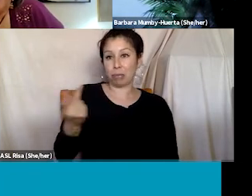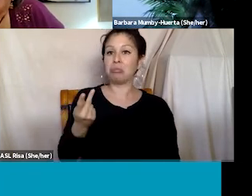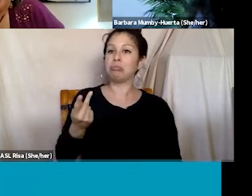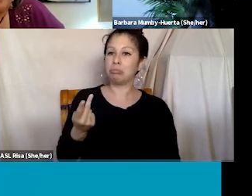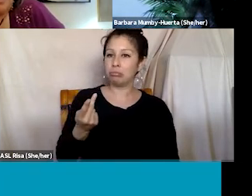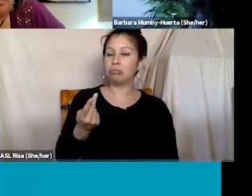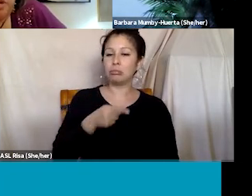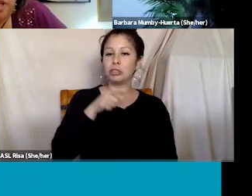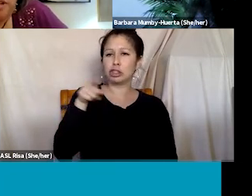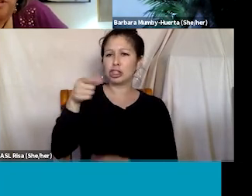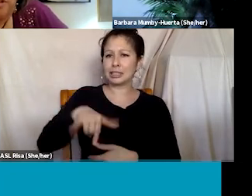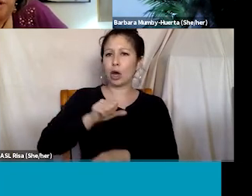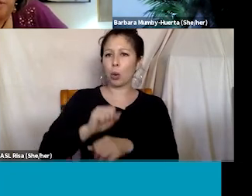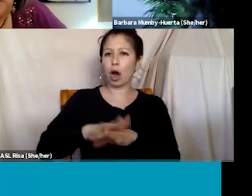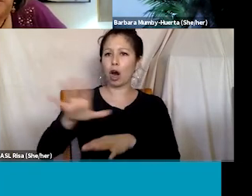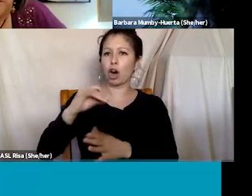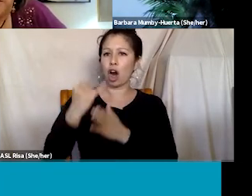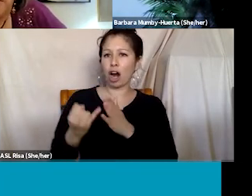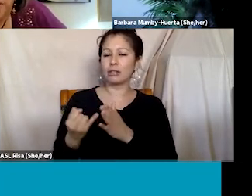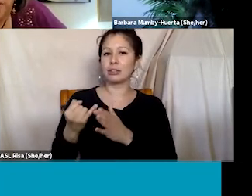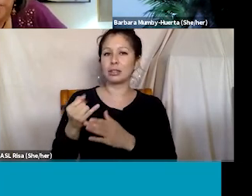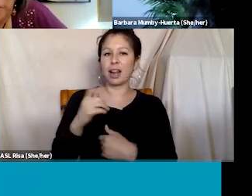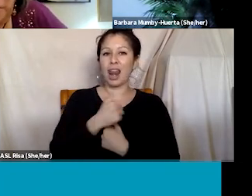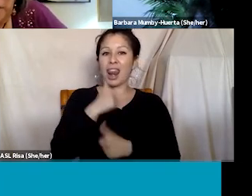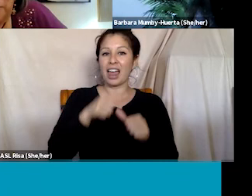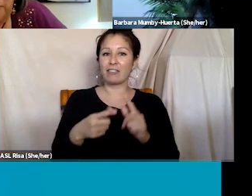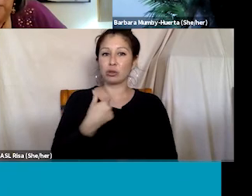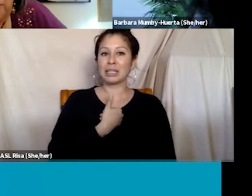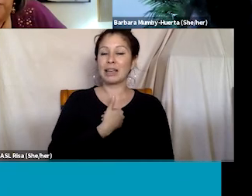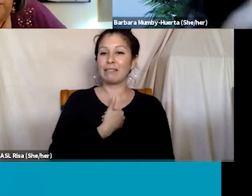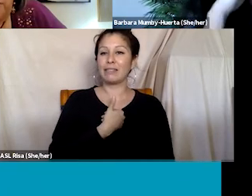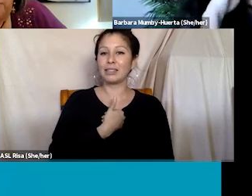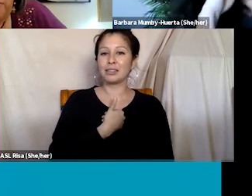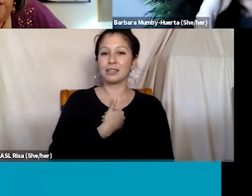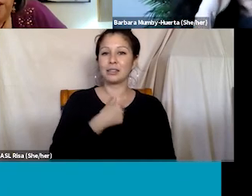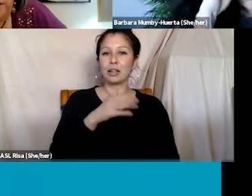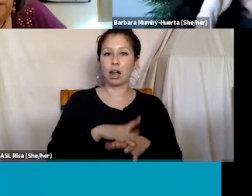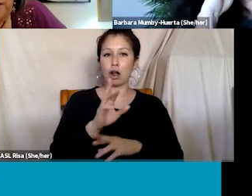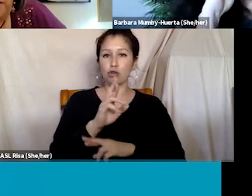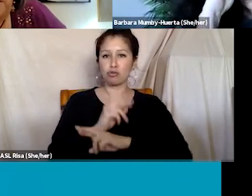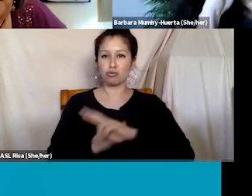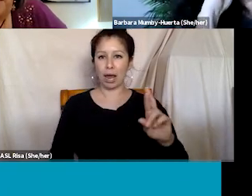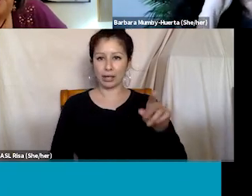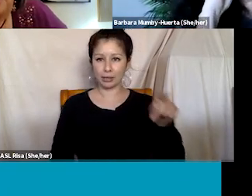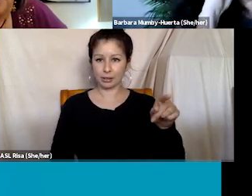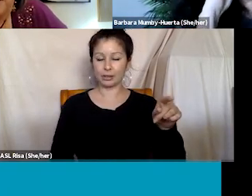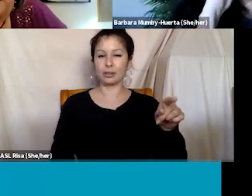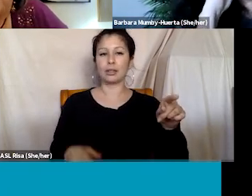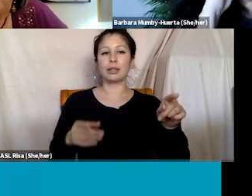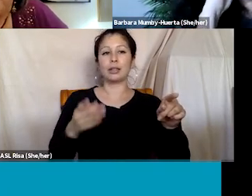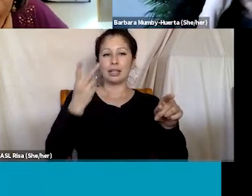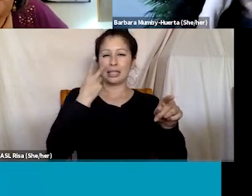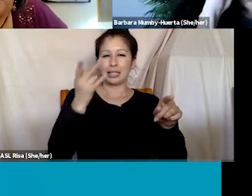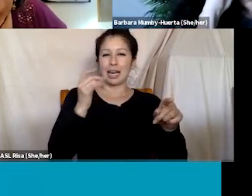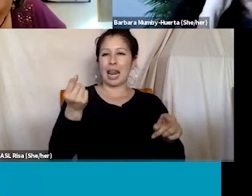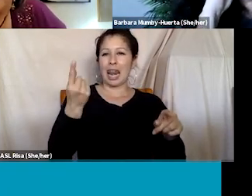back. She was still working on her art piece. The Love Letters to Myself on the right-hand side is like an